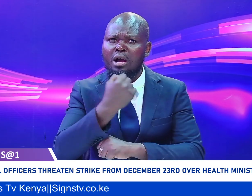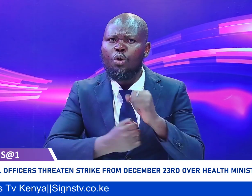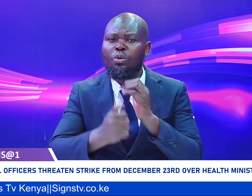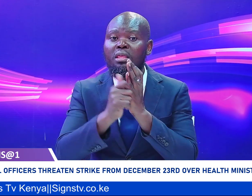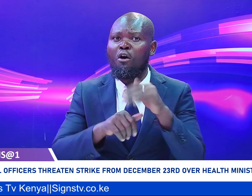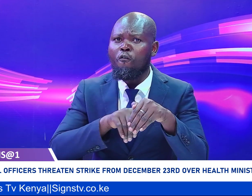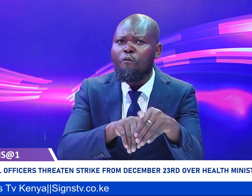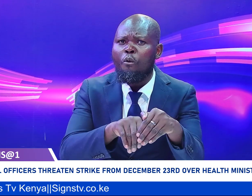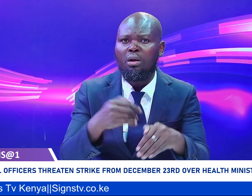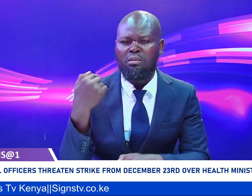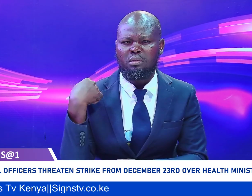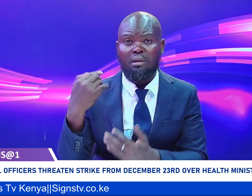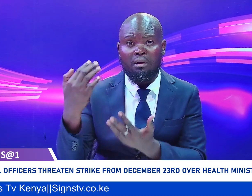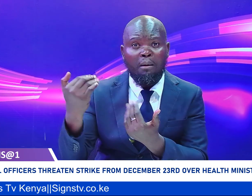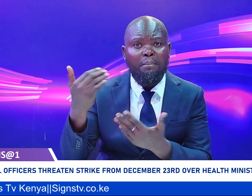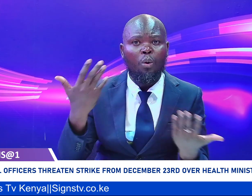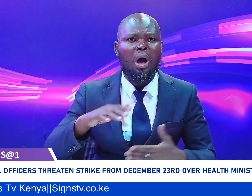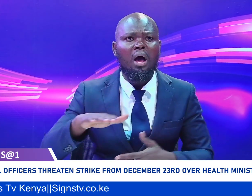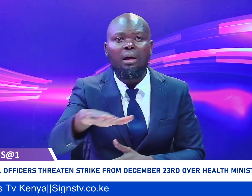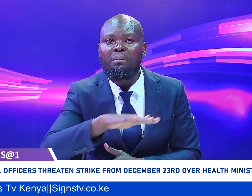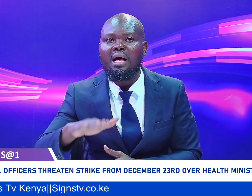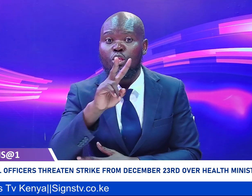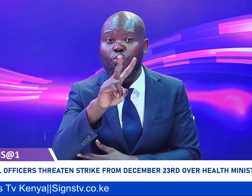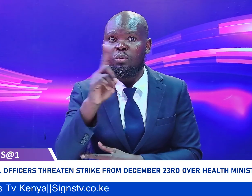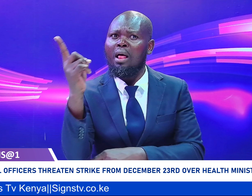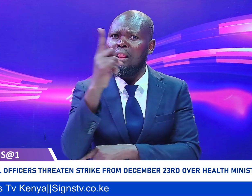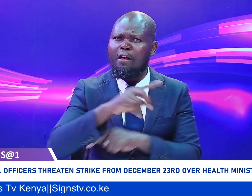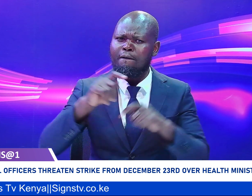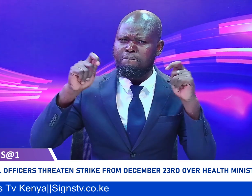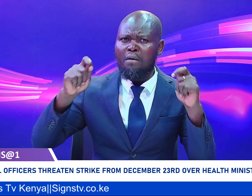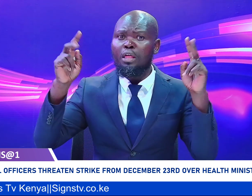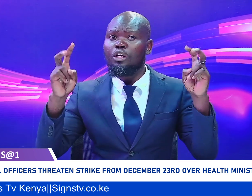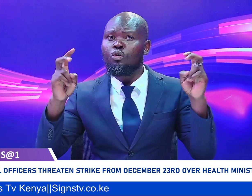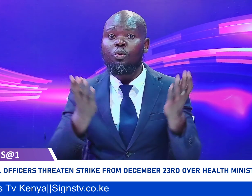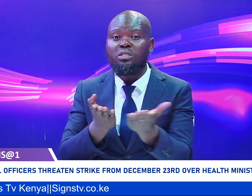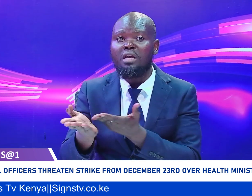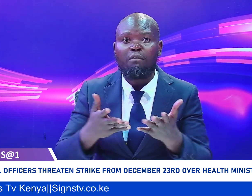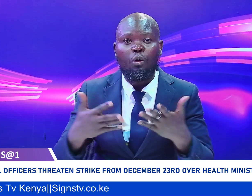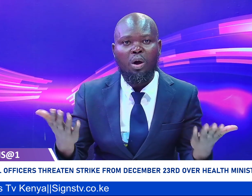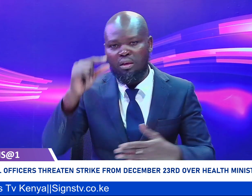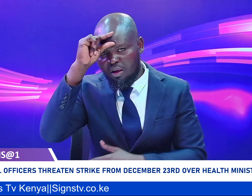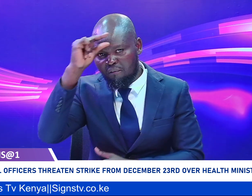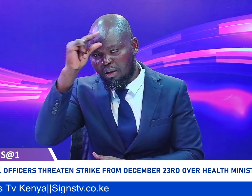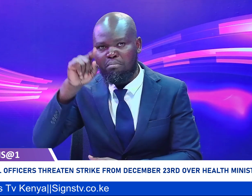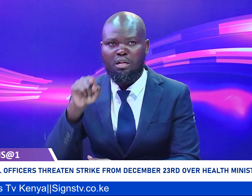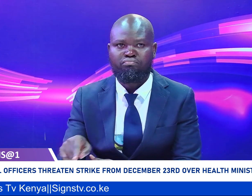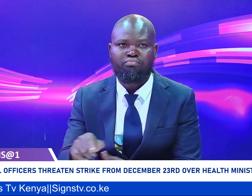action follows the upcoming lapse of the 21-day strike notice served to the government.